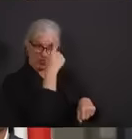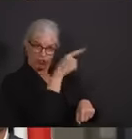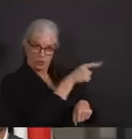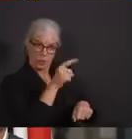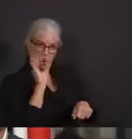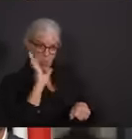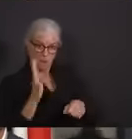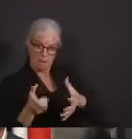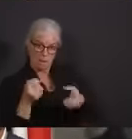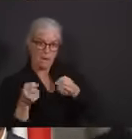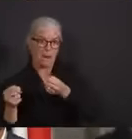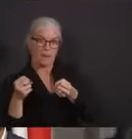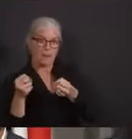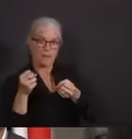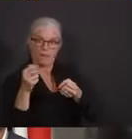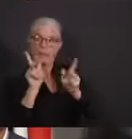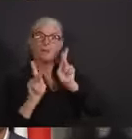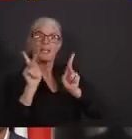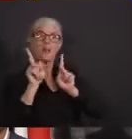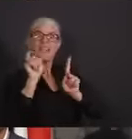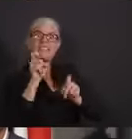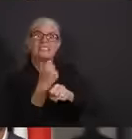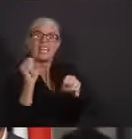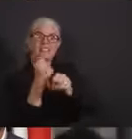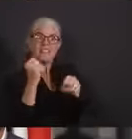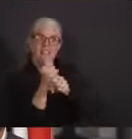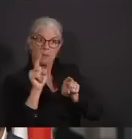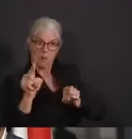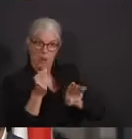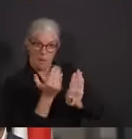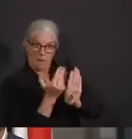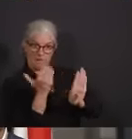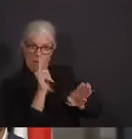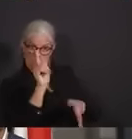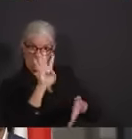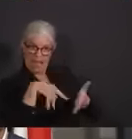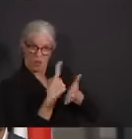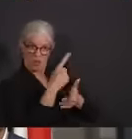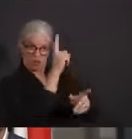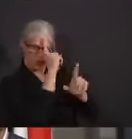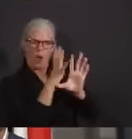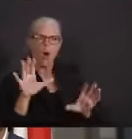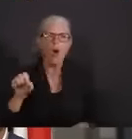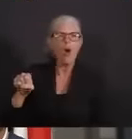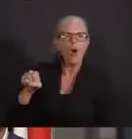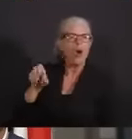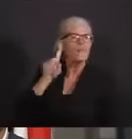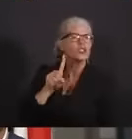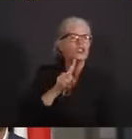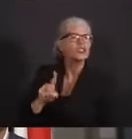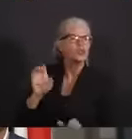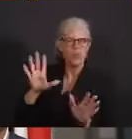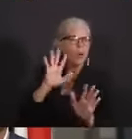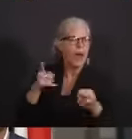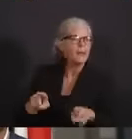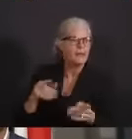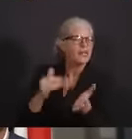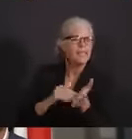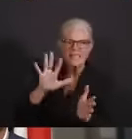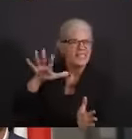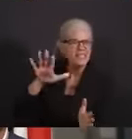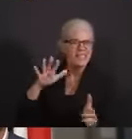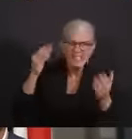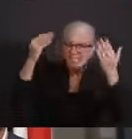there before, if I remember correctly, before the sun even came up. That'll happen again. Yes. So, yeah, they will do in the dark. That